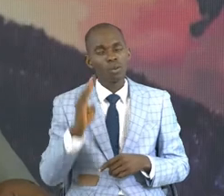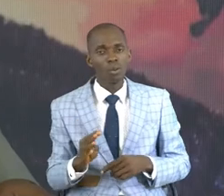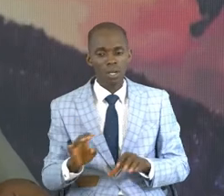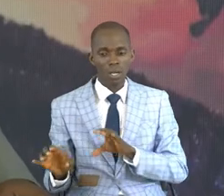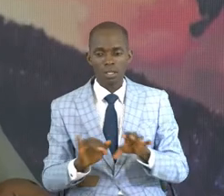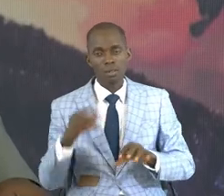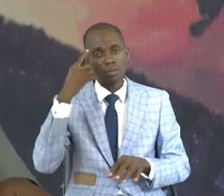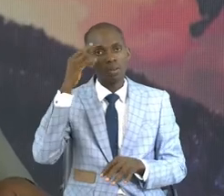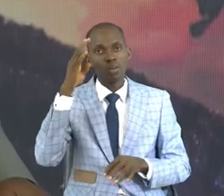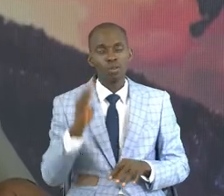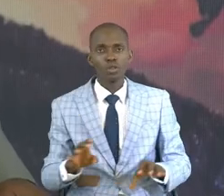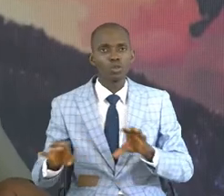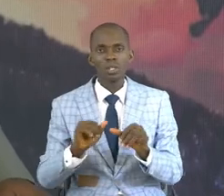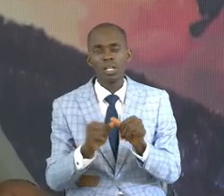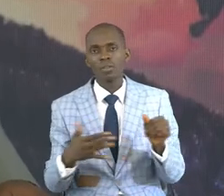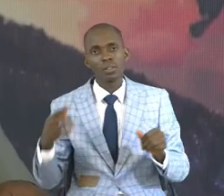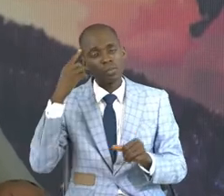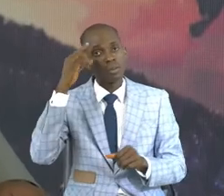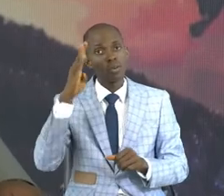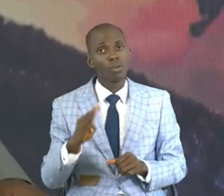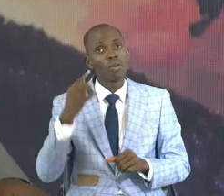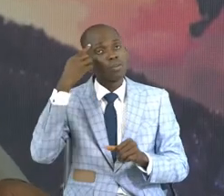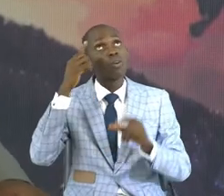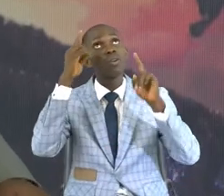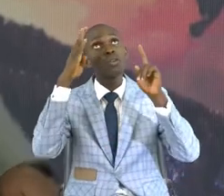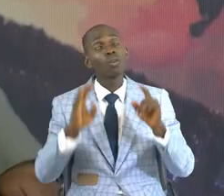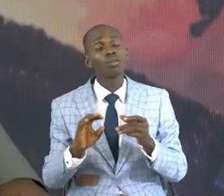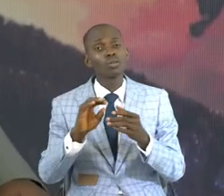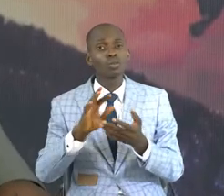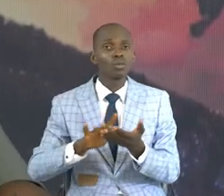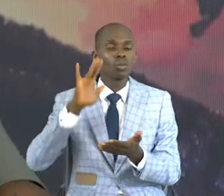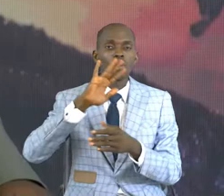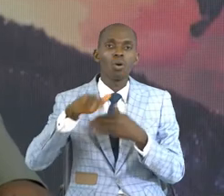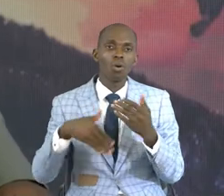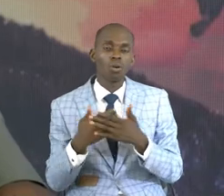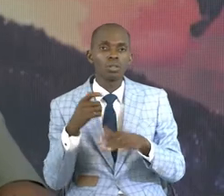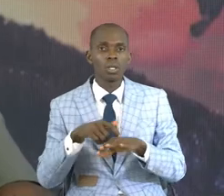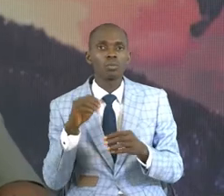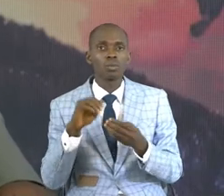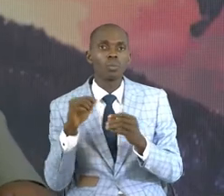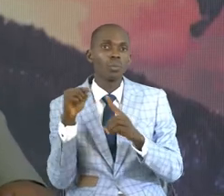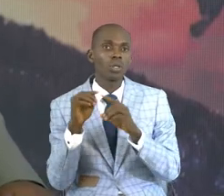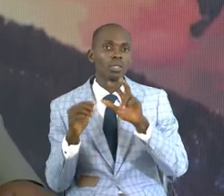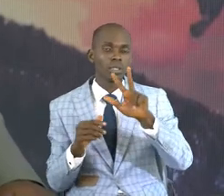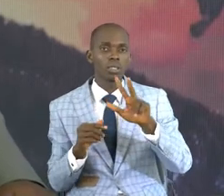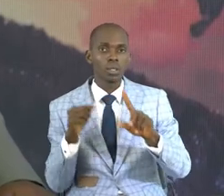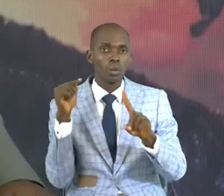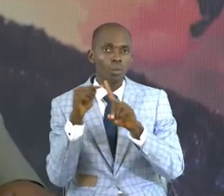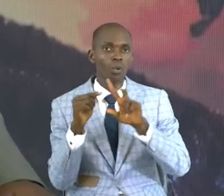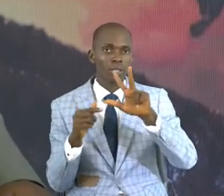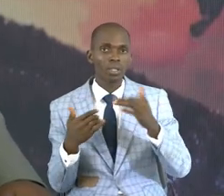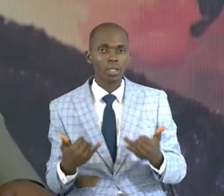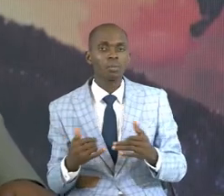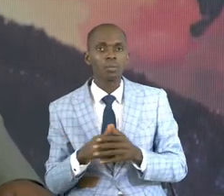doing everything for God, for God's glory all the time. Point number three now. In point number three,